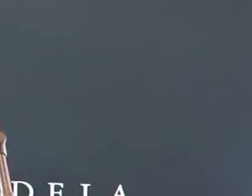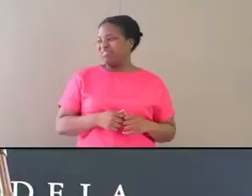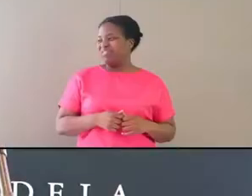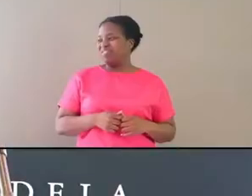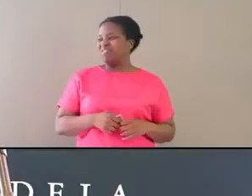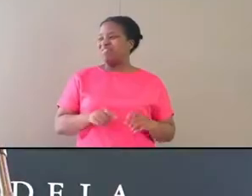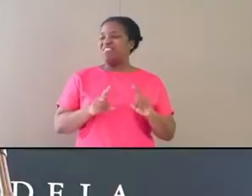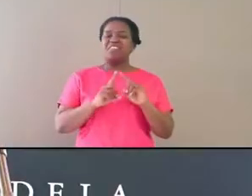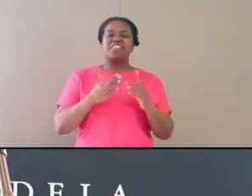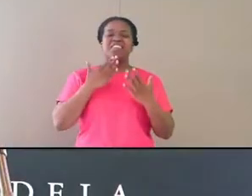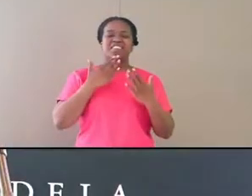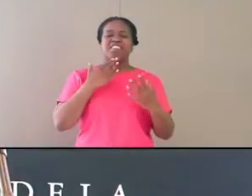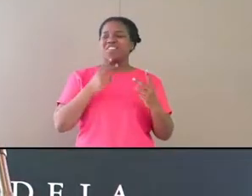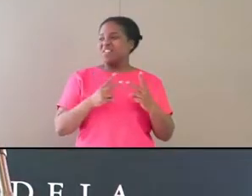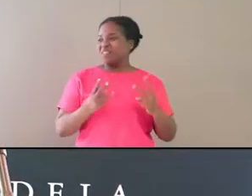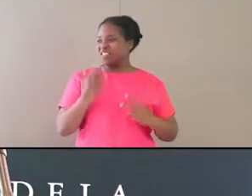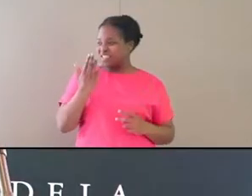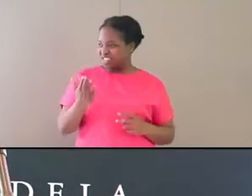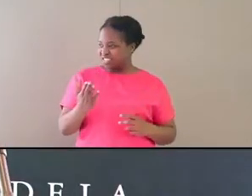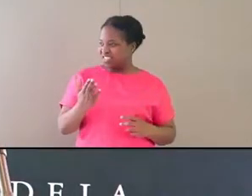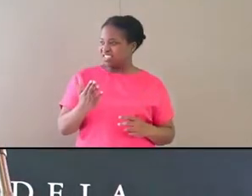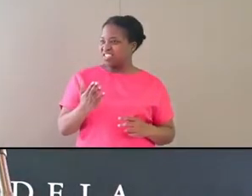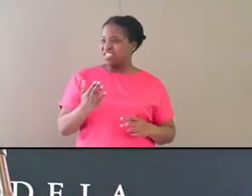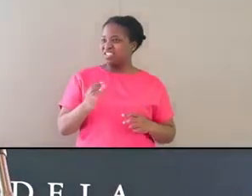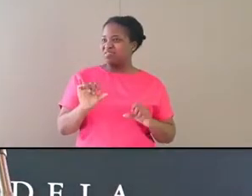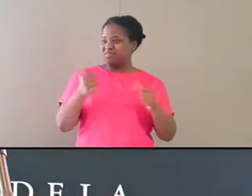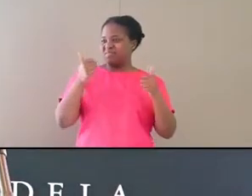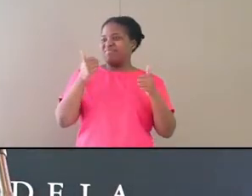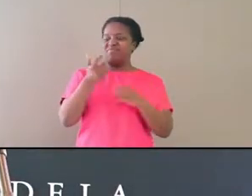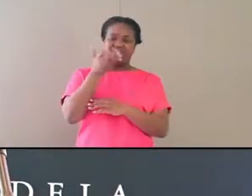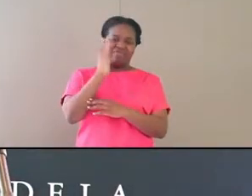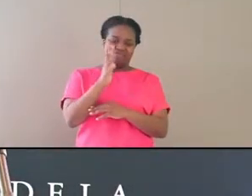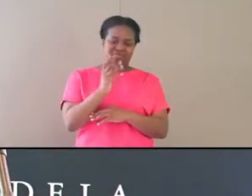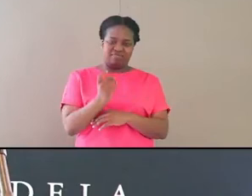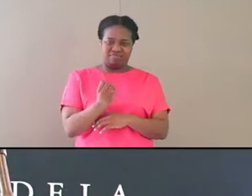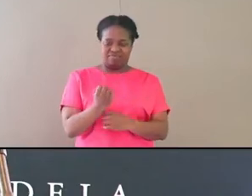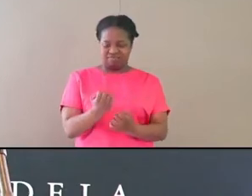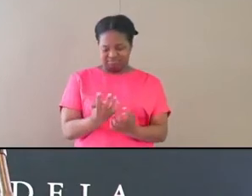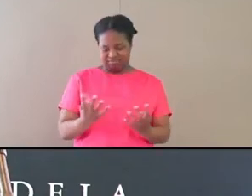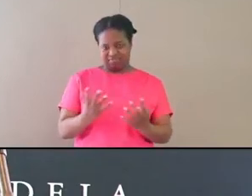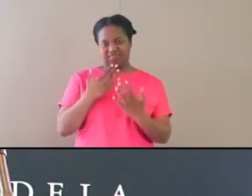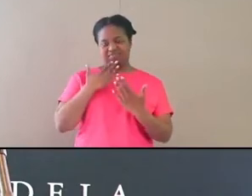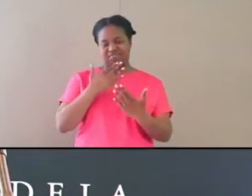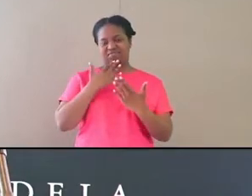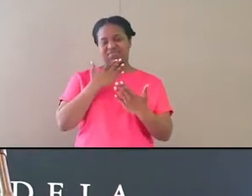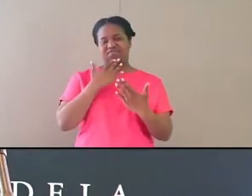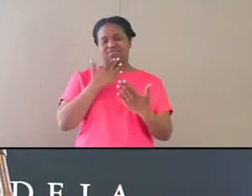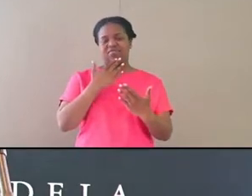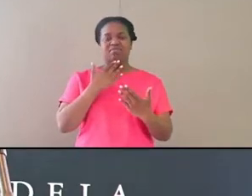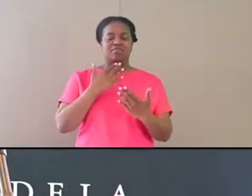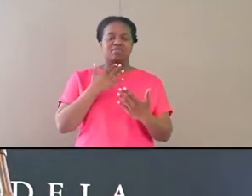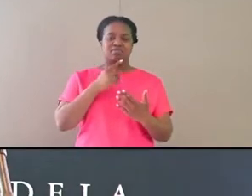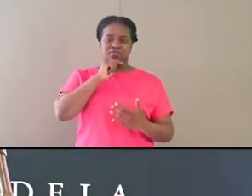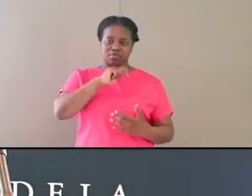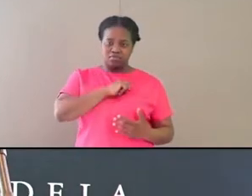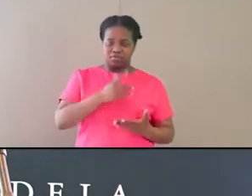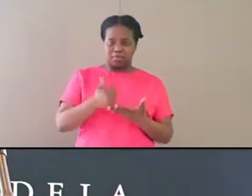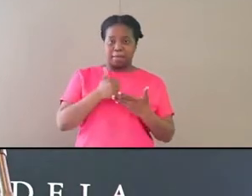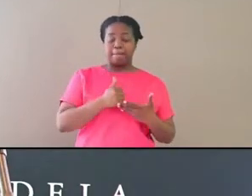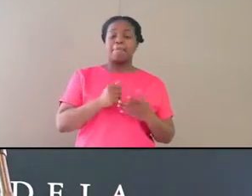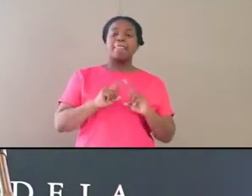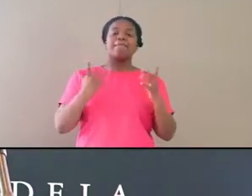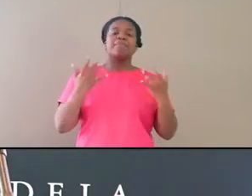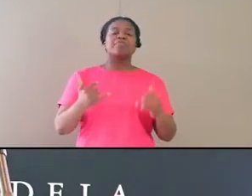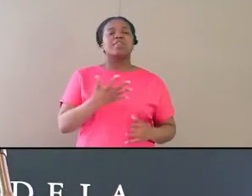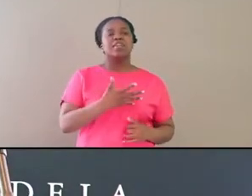But thank you very much, Mastura and Doc, for those brilliant remarks. I think it's really, it's really, really useful. At this point in